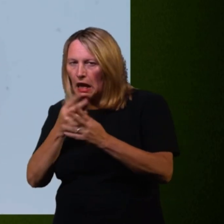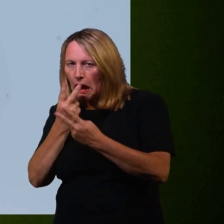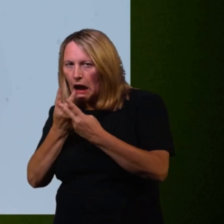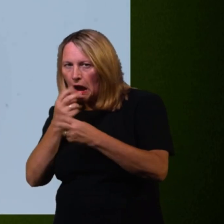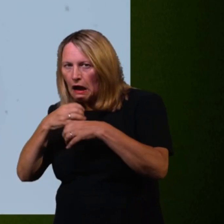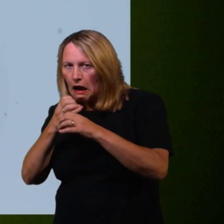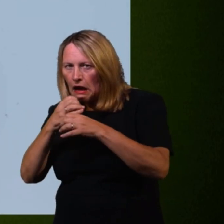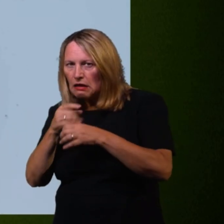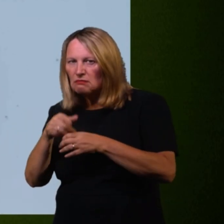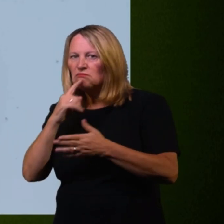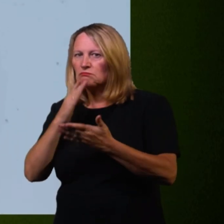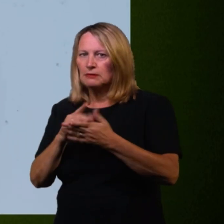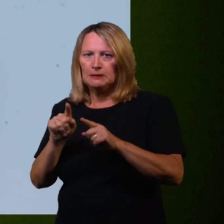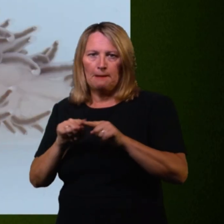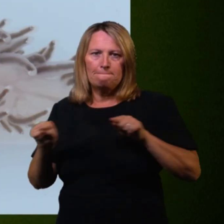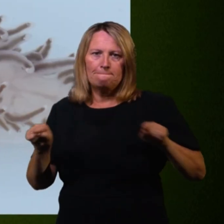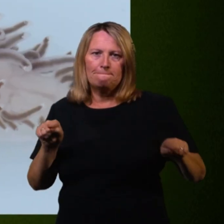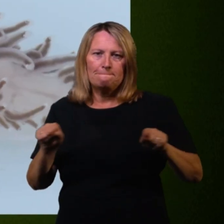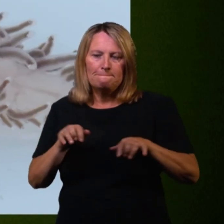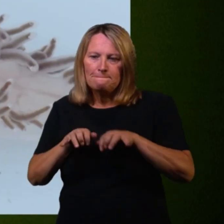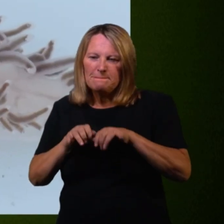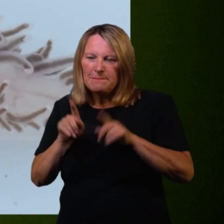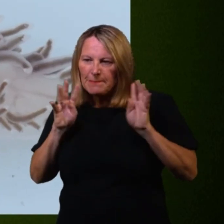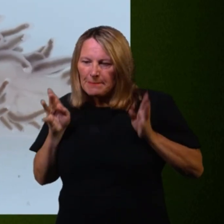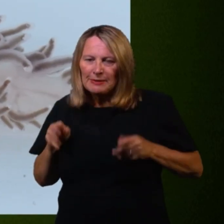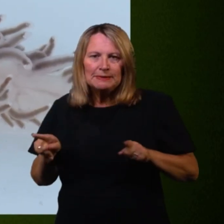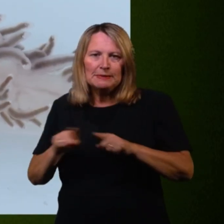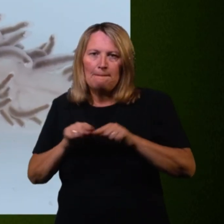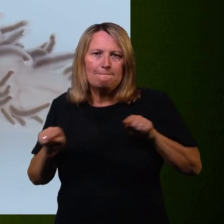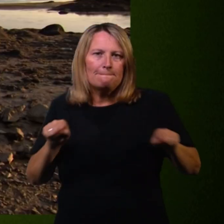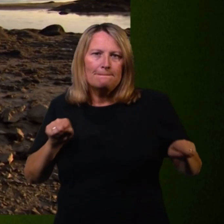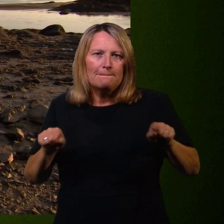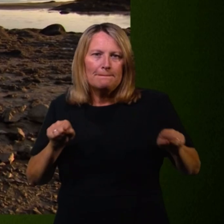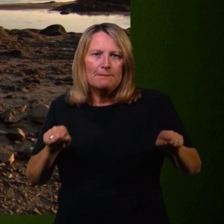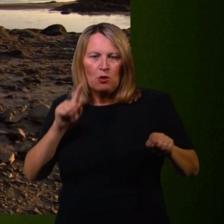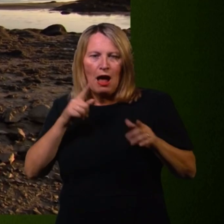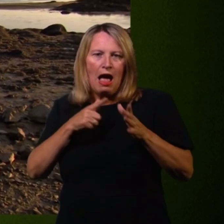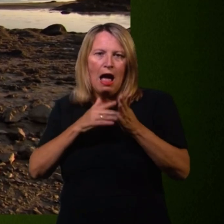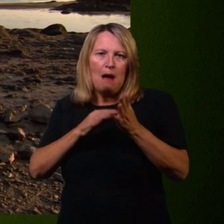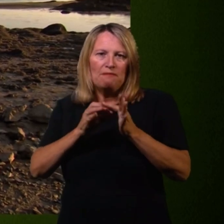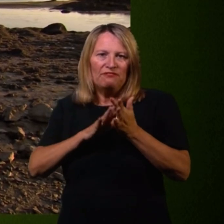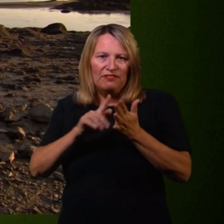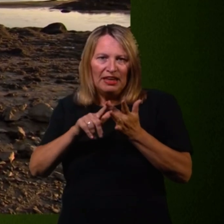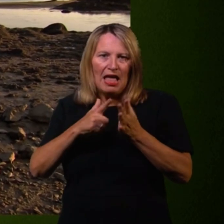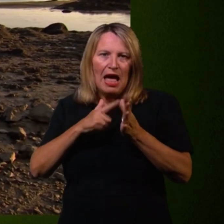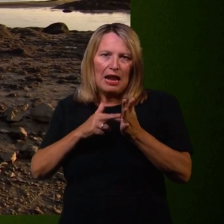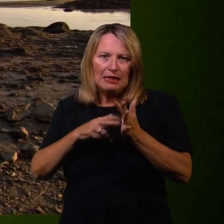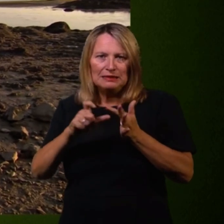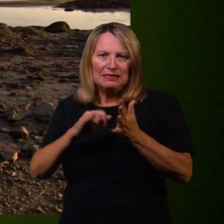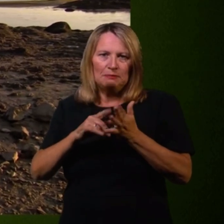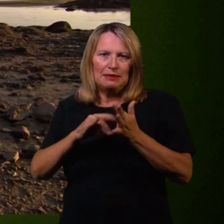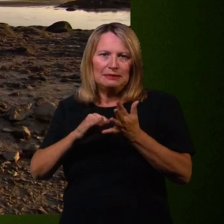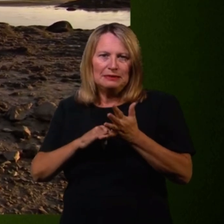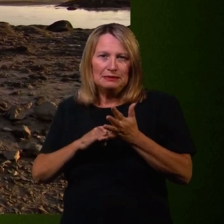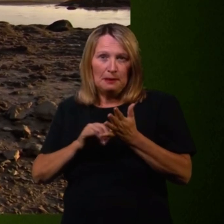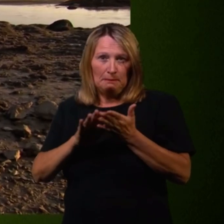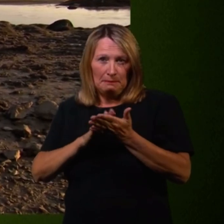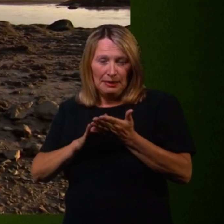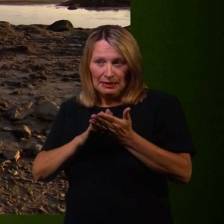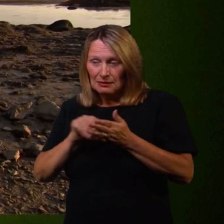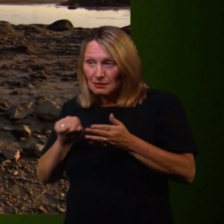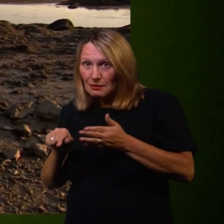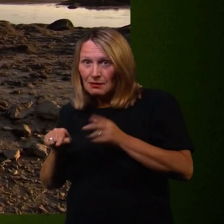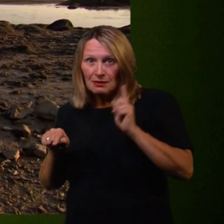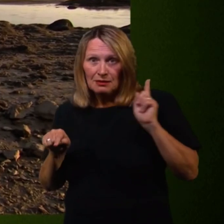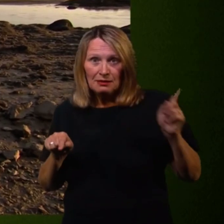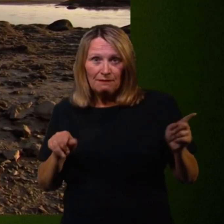with some DNA sequencing work that it is indeed the same species, and it's known as an amphi-Atlantic species. So that means it's the same